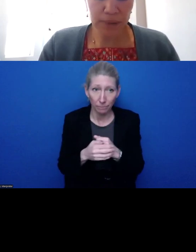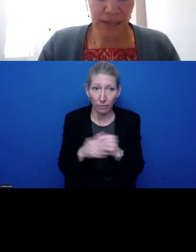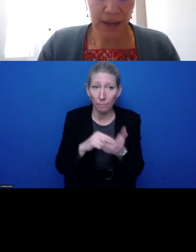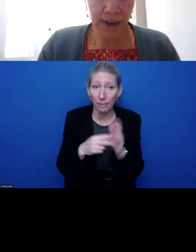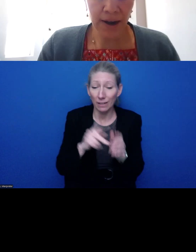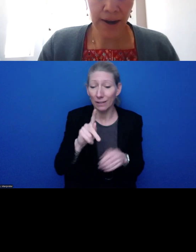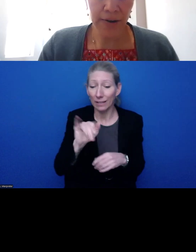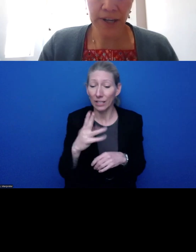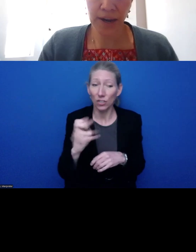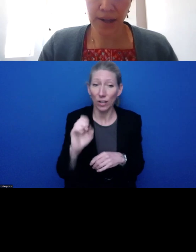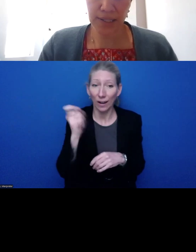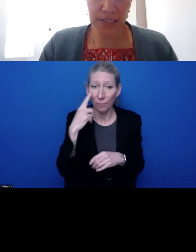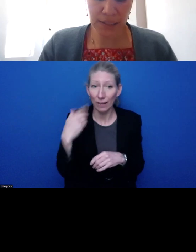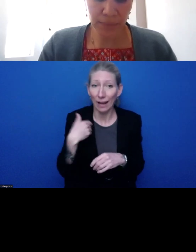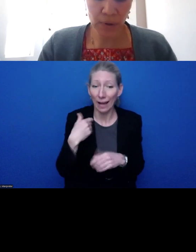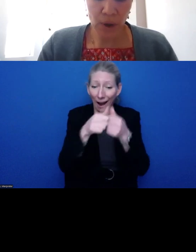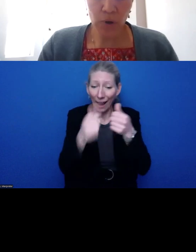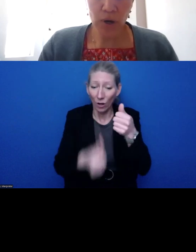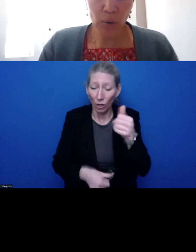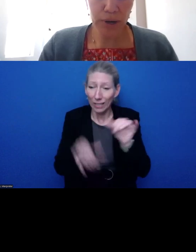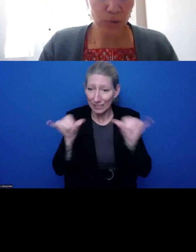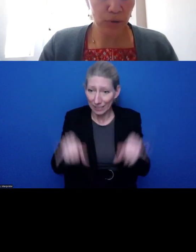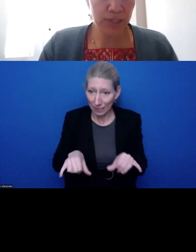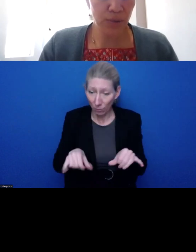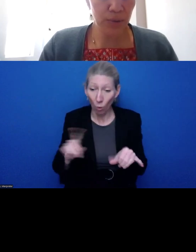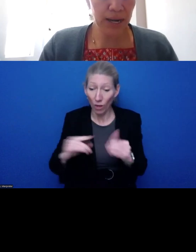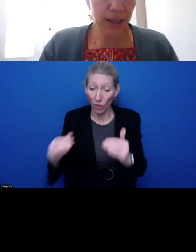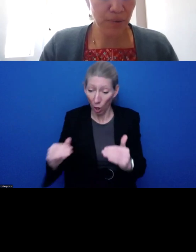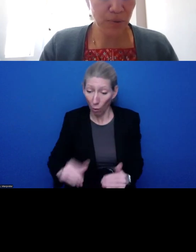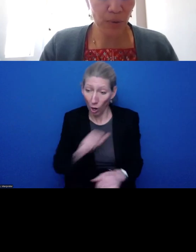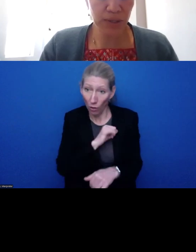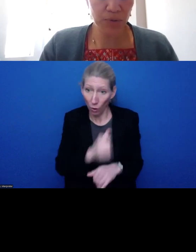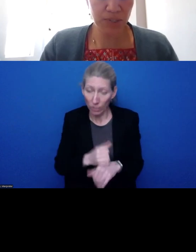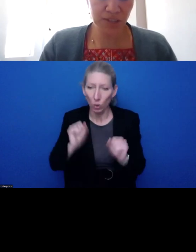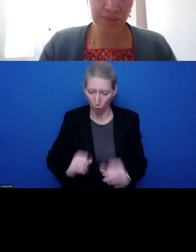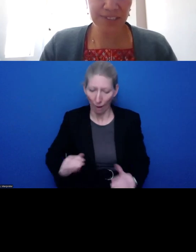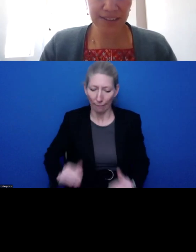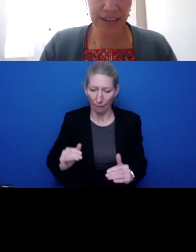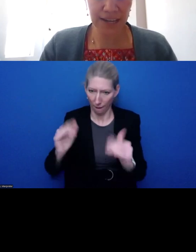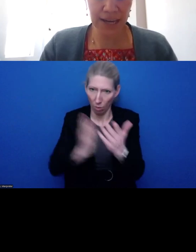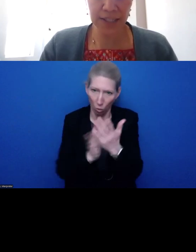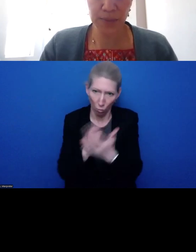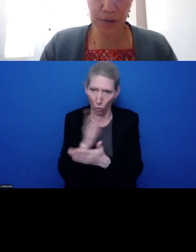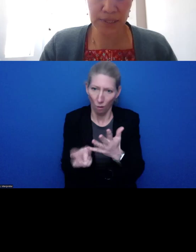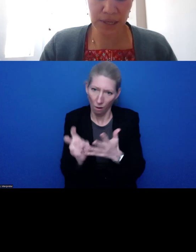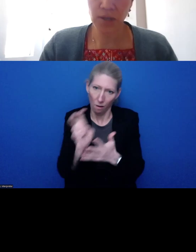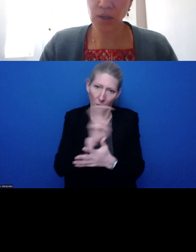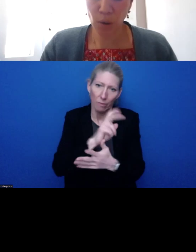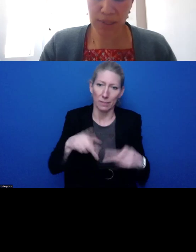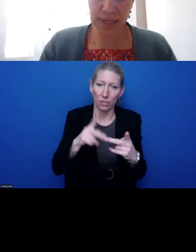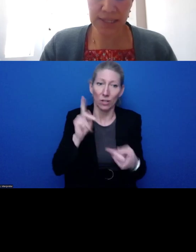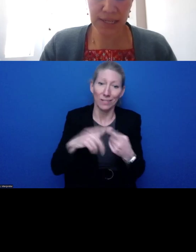K'iche' government had a hierarchical system where lower authorities could climb through all the positions until they gain